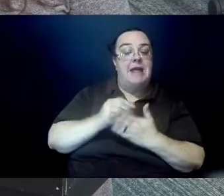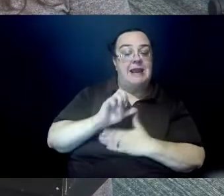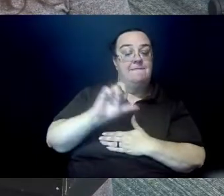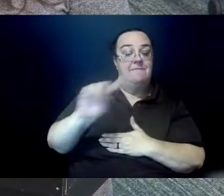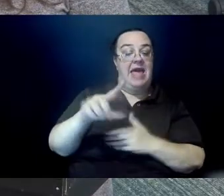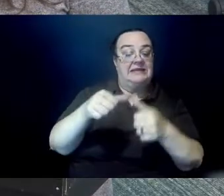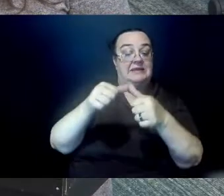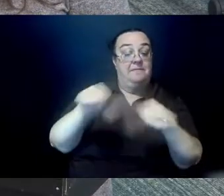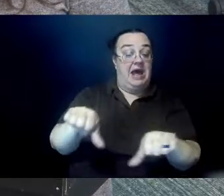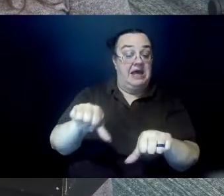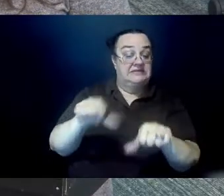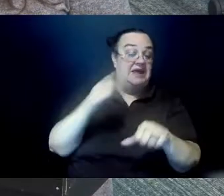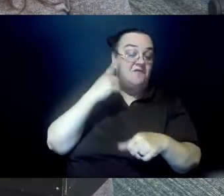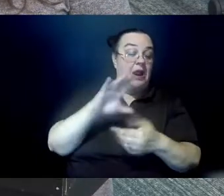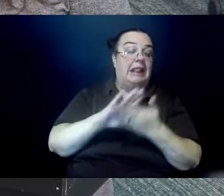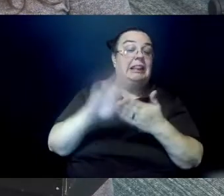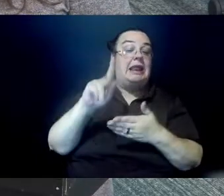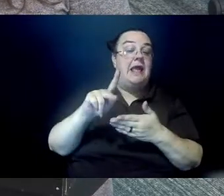fee approach,